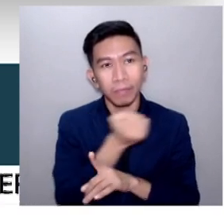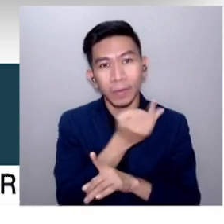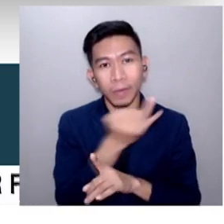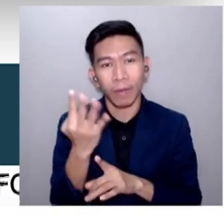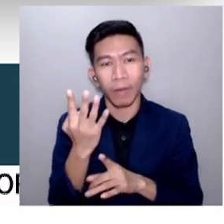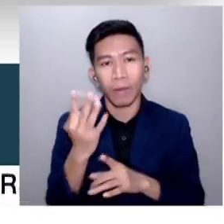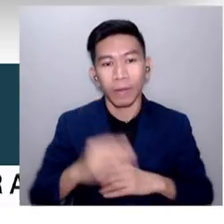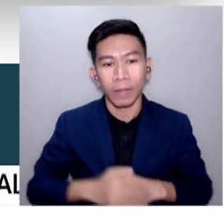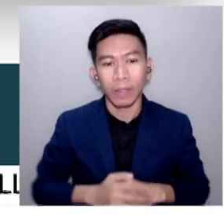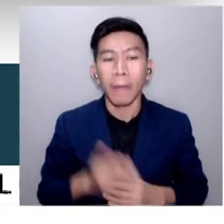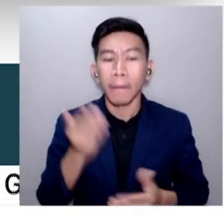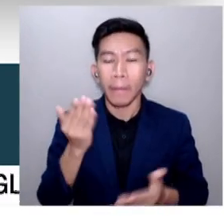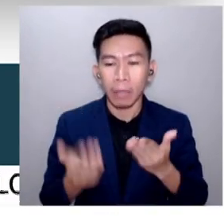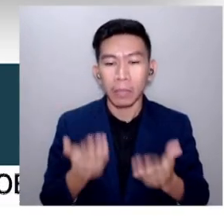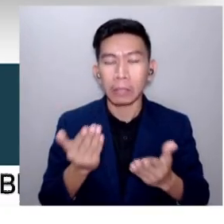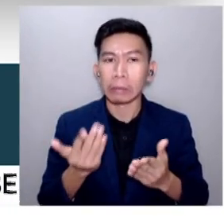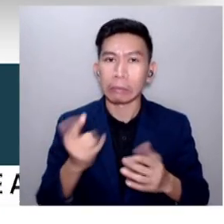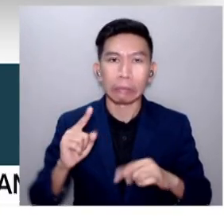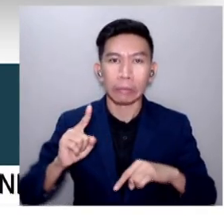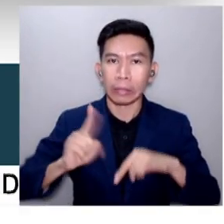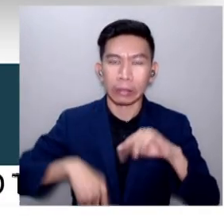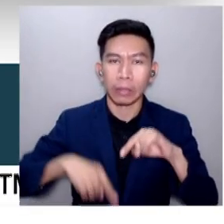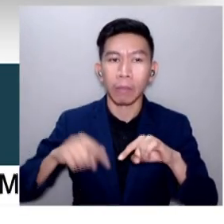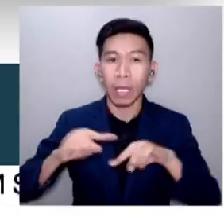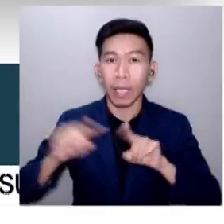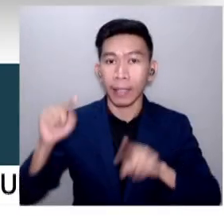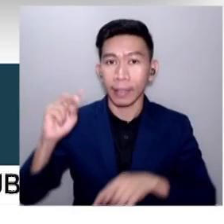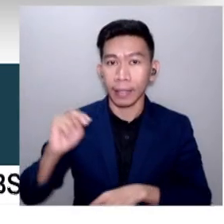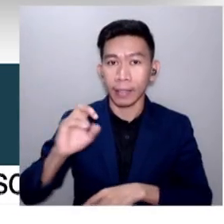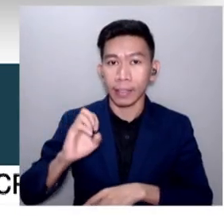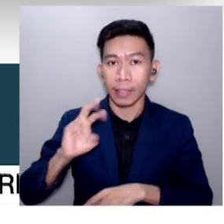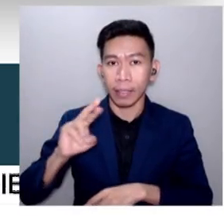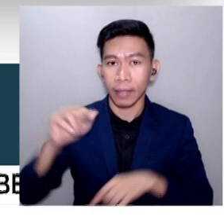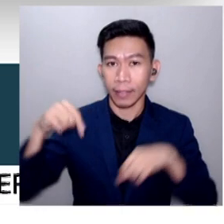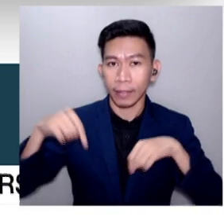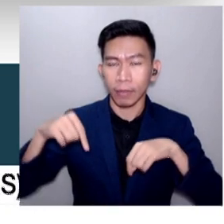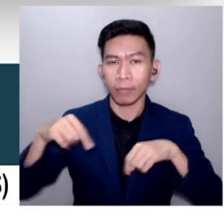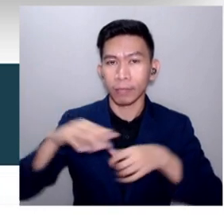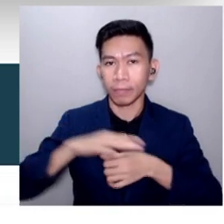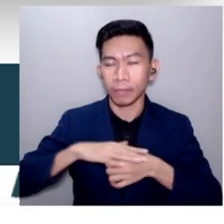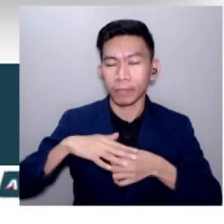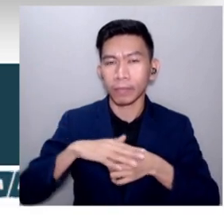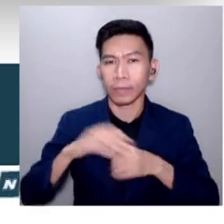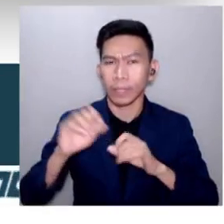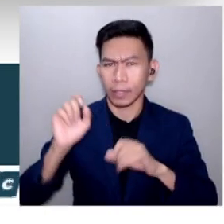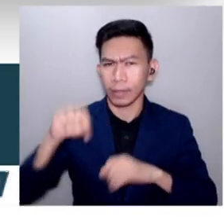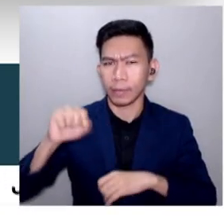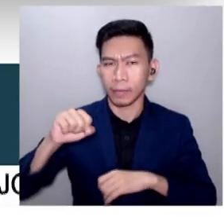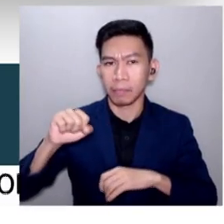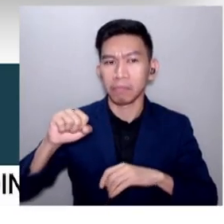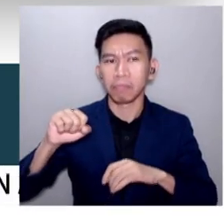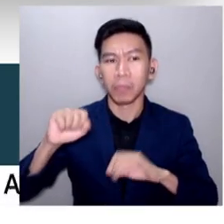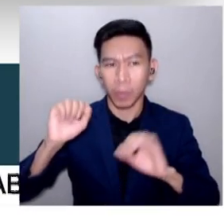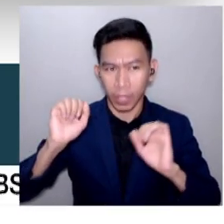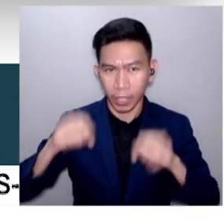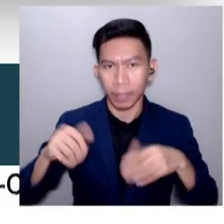baka hindi pa rin po gagawin niya. Pero dito po sa NCR, malino naman po na pwede na naman gawin ito